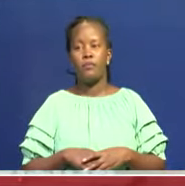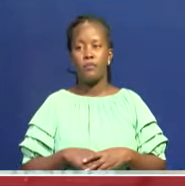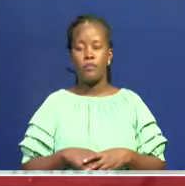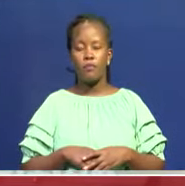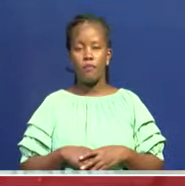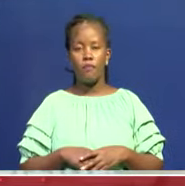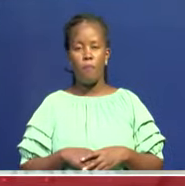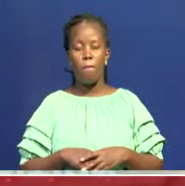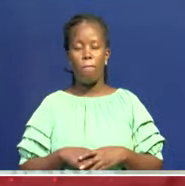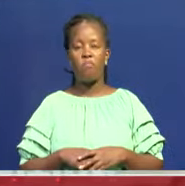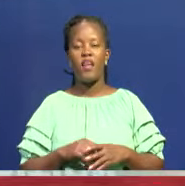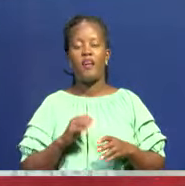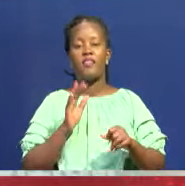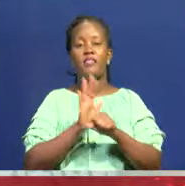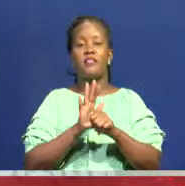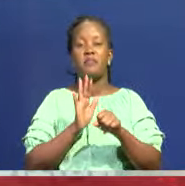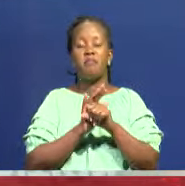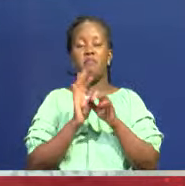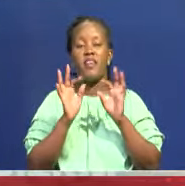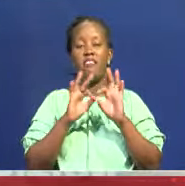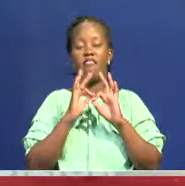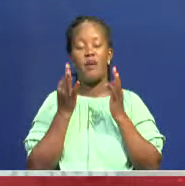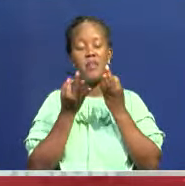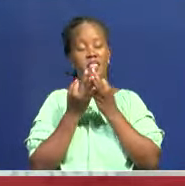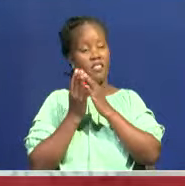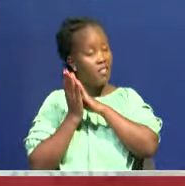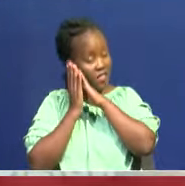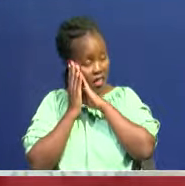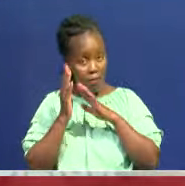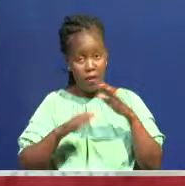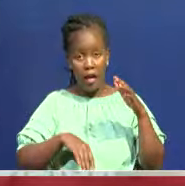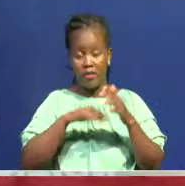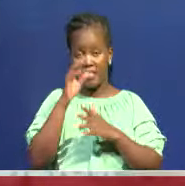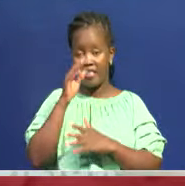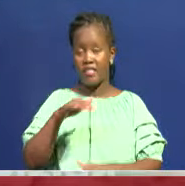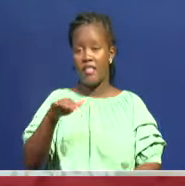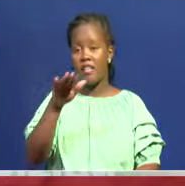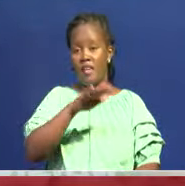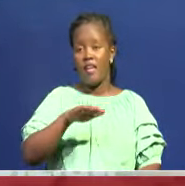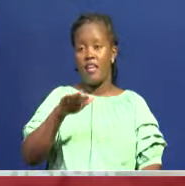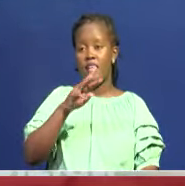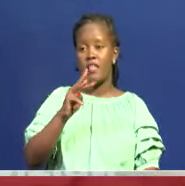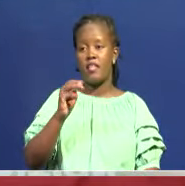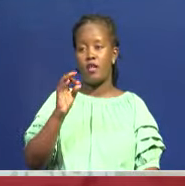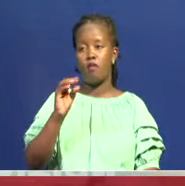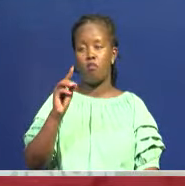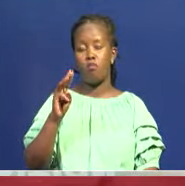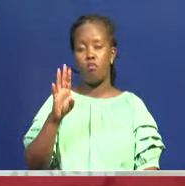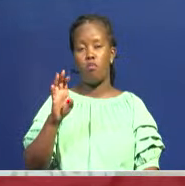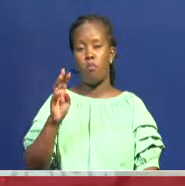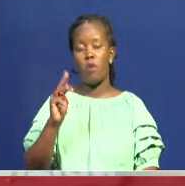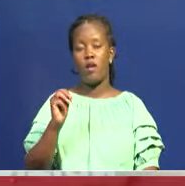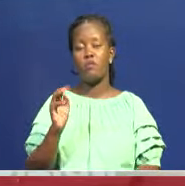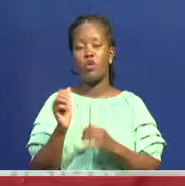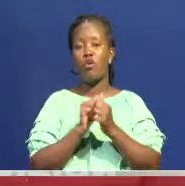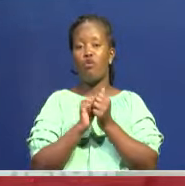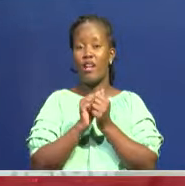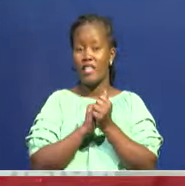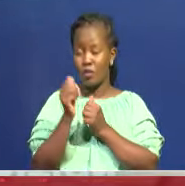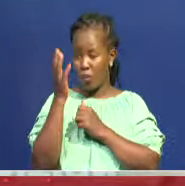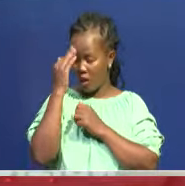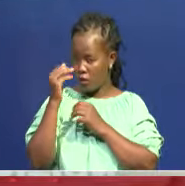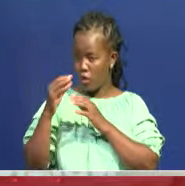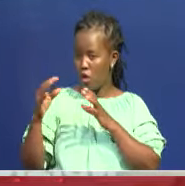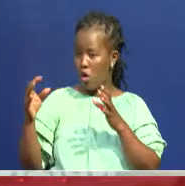Tens of families were forced to spend the night in the cold in Mowlem area on Friday after a group of people believed to be from